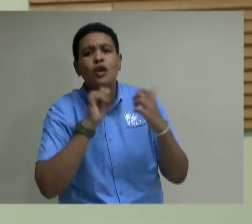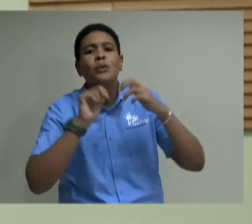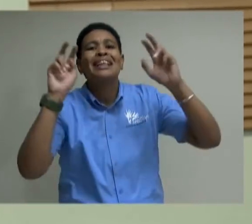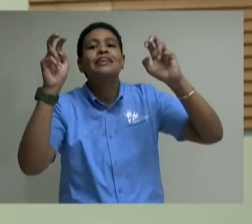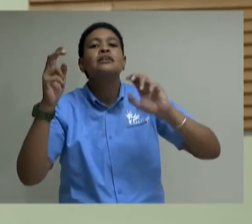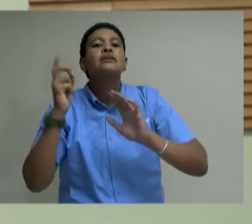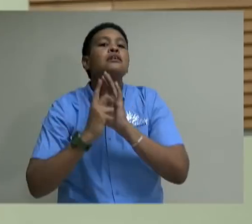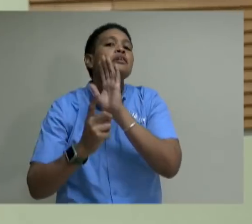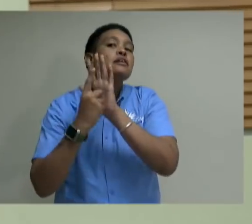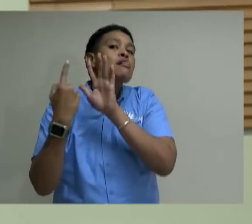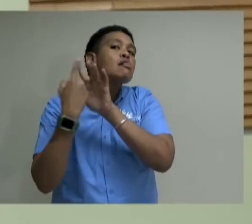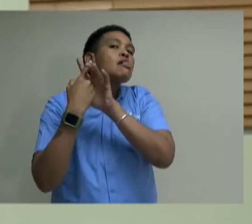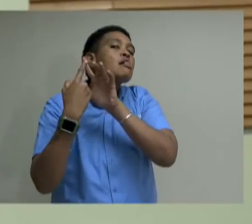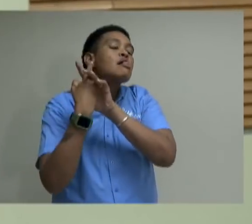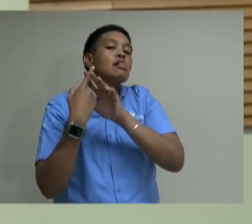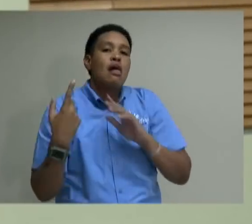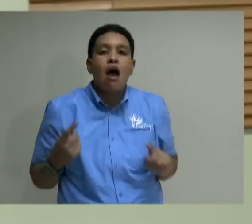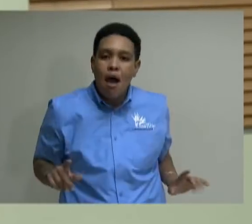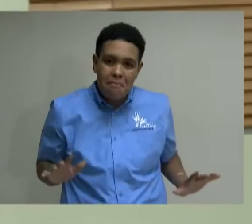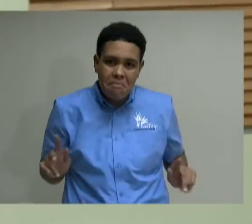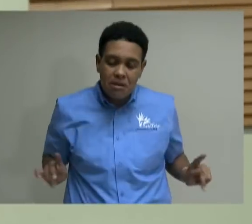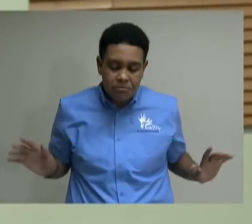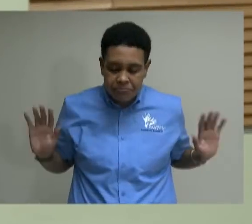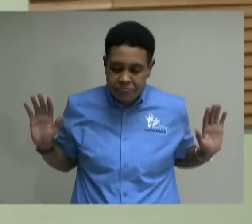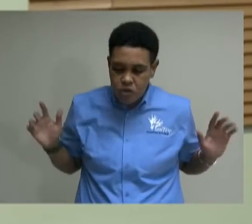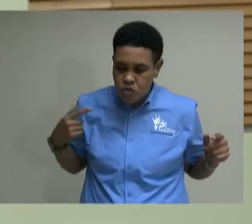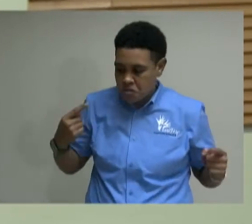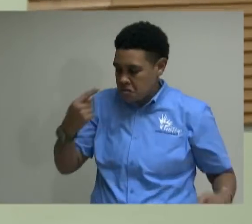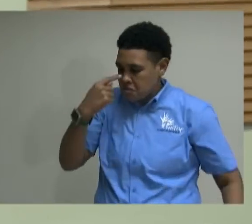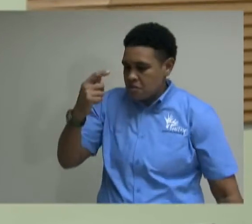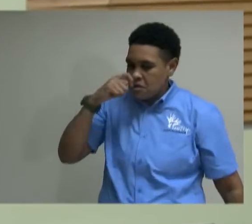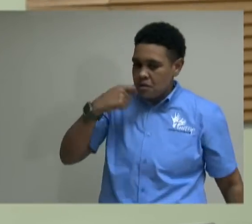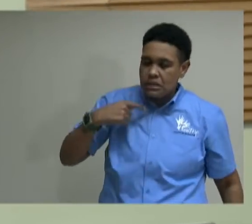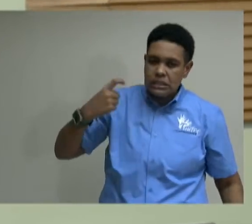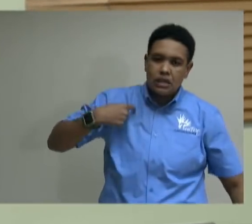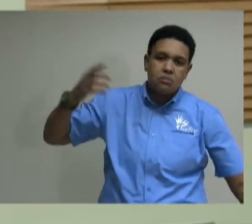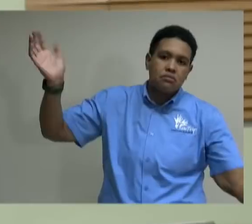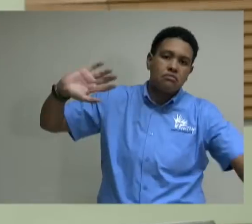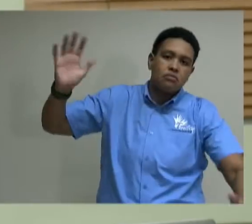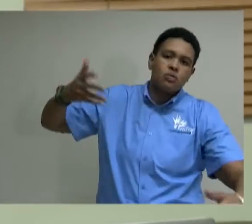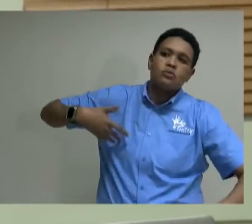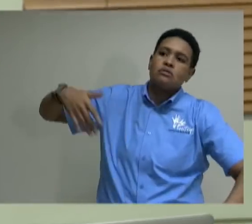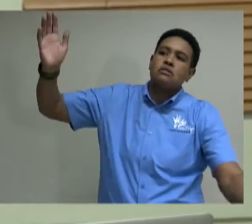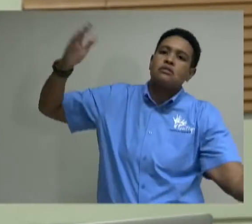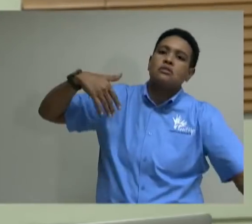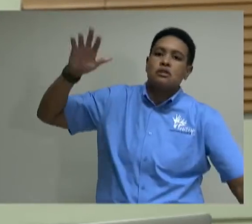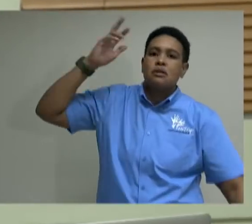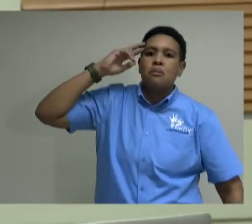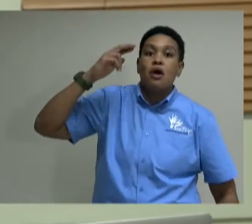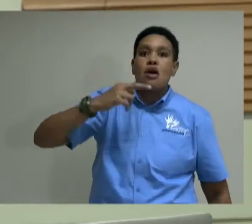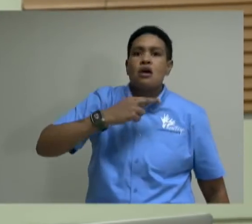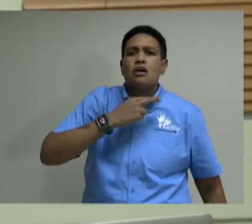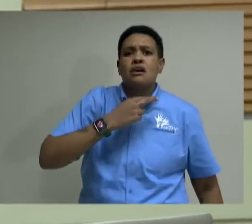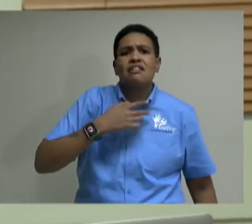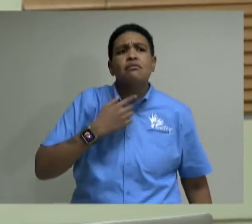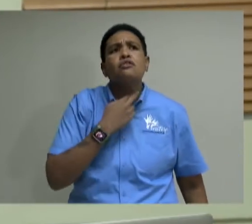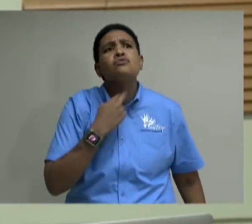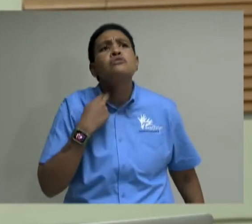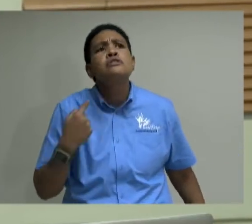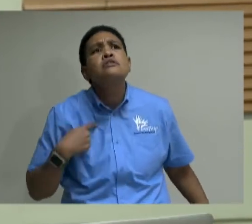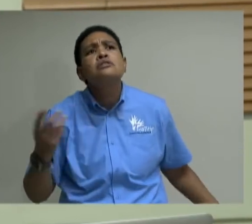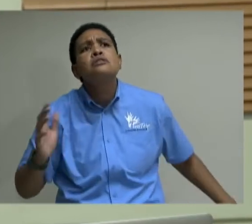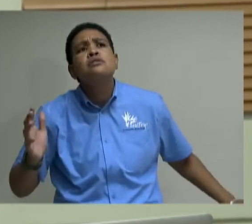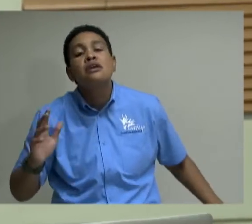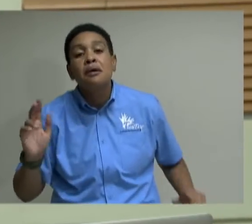of stigma, with persons refusing to be tested because they have been threatened. Persons who have